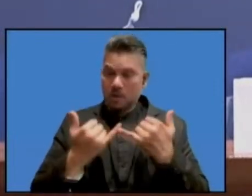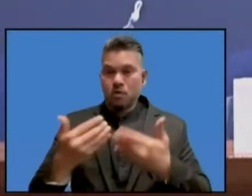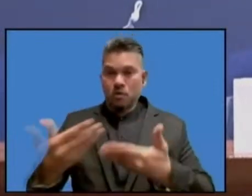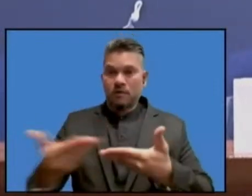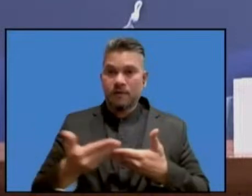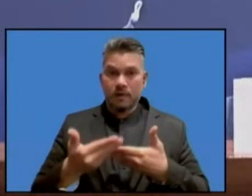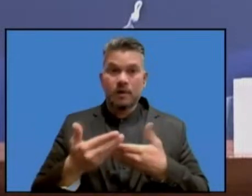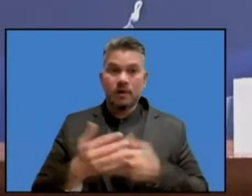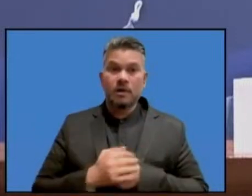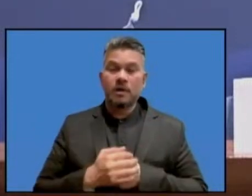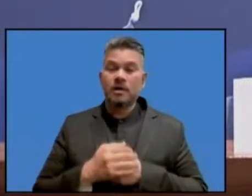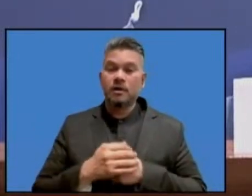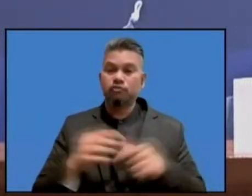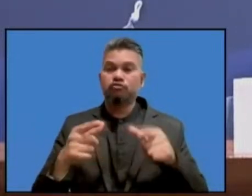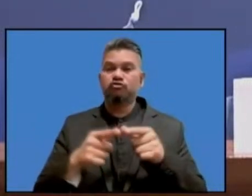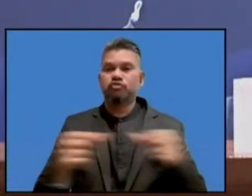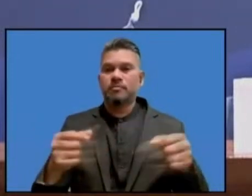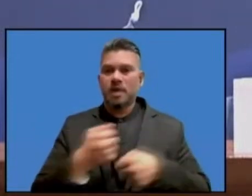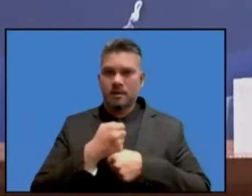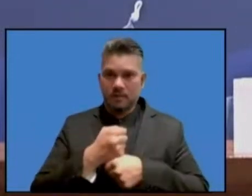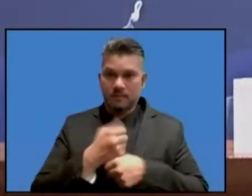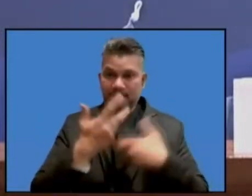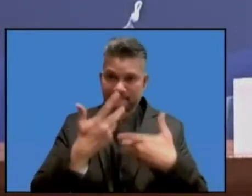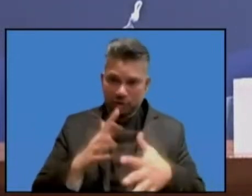from Japan and followed by Vietnam.